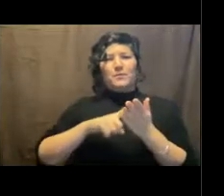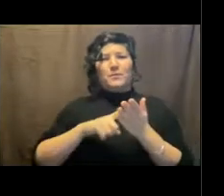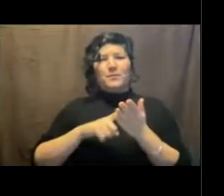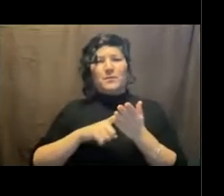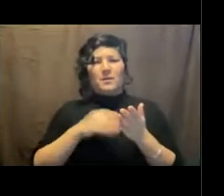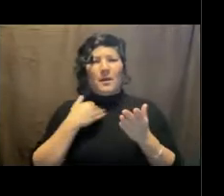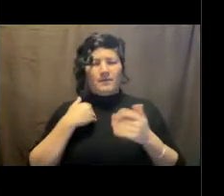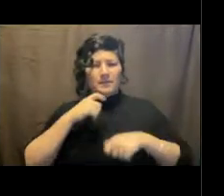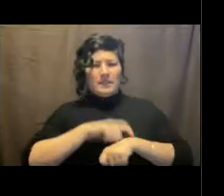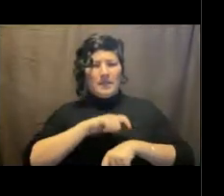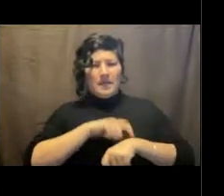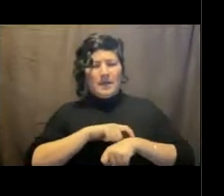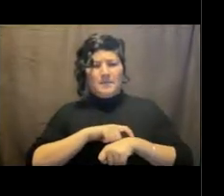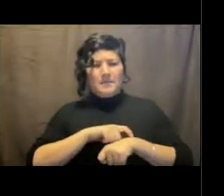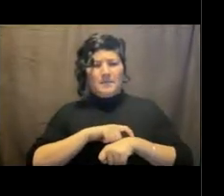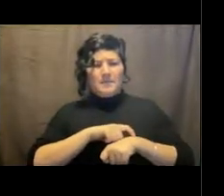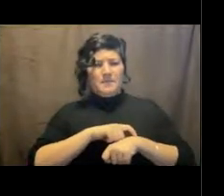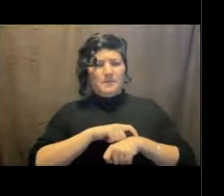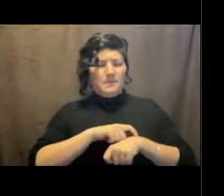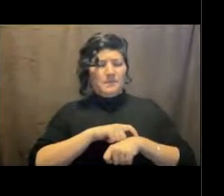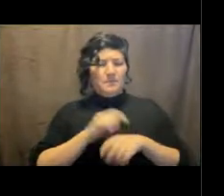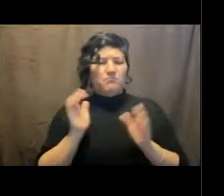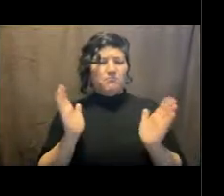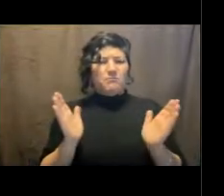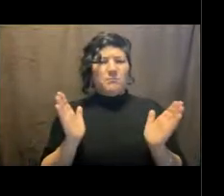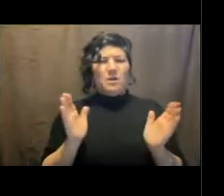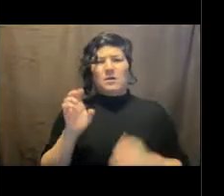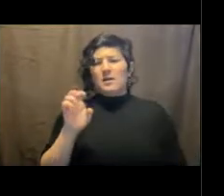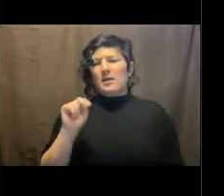periods that are called ENSO events.